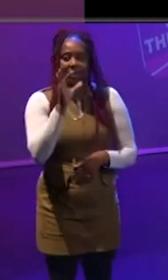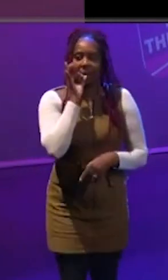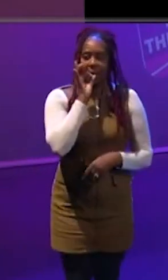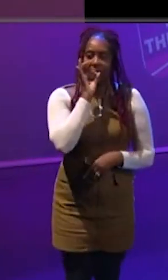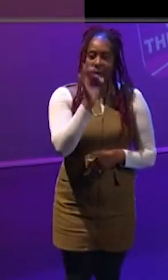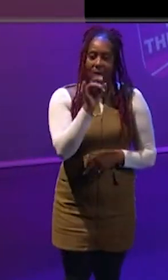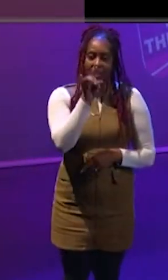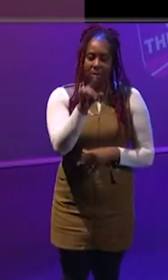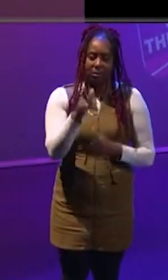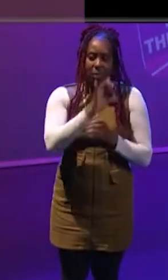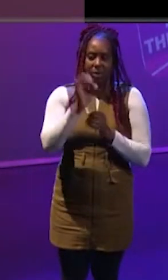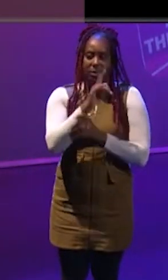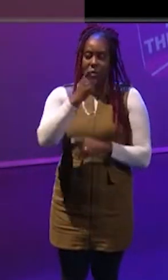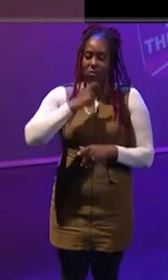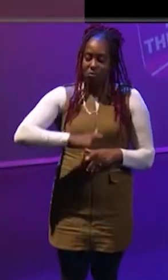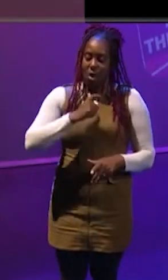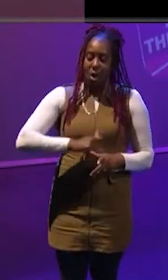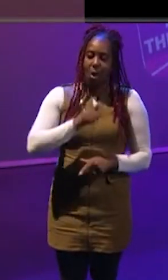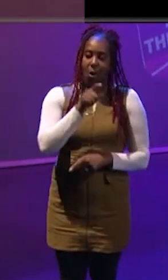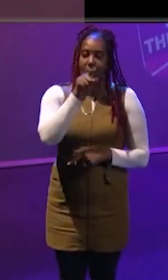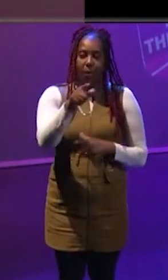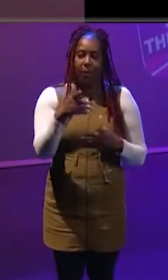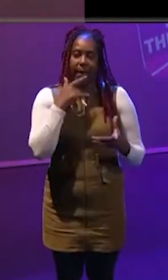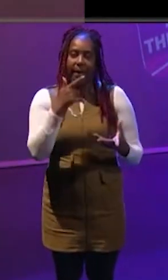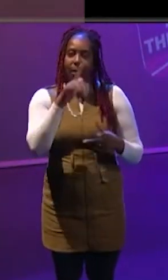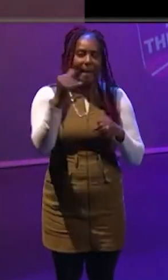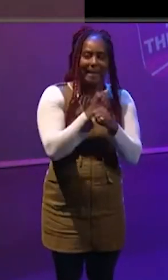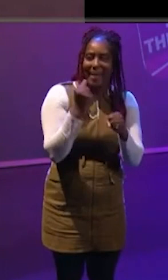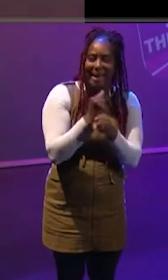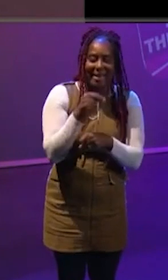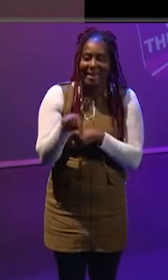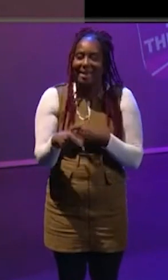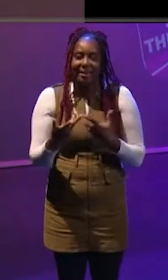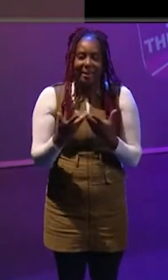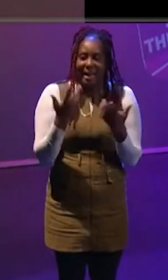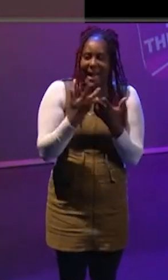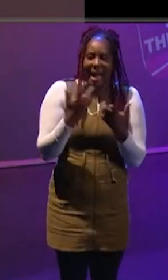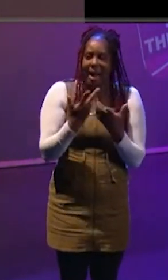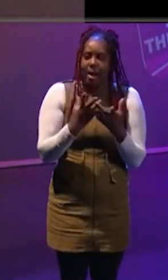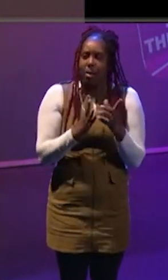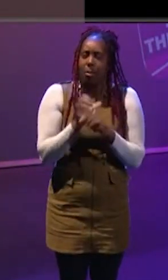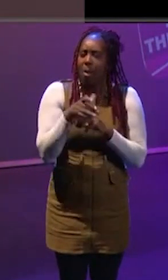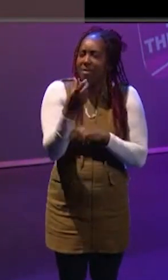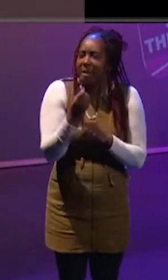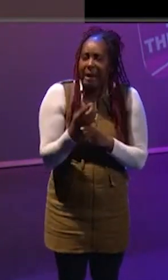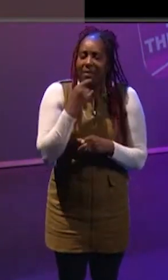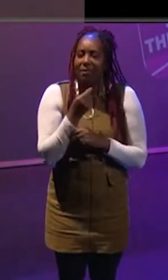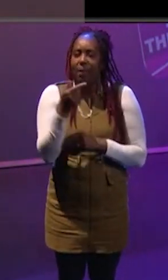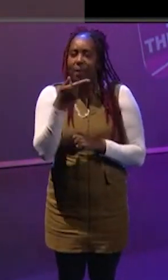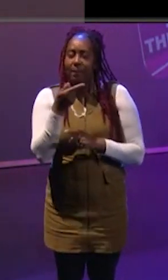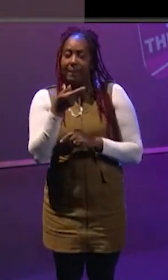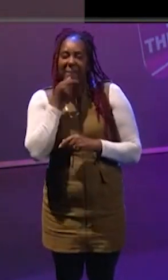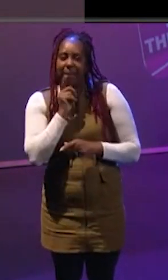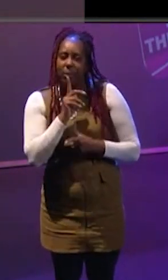in this role, or that you weren't going to make it? And like, how did you overcome it? This is also for people who are starting